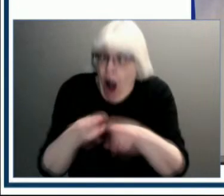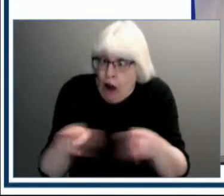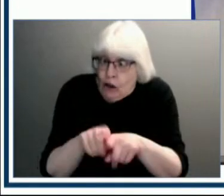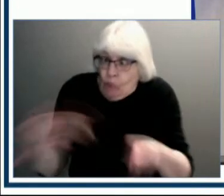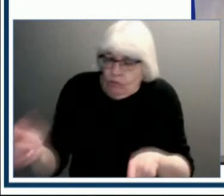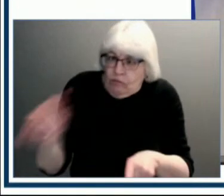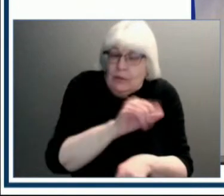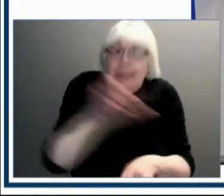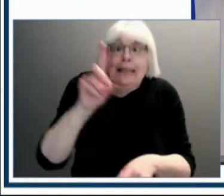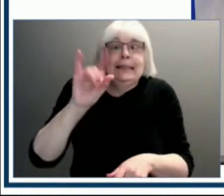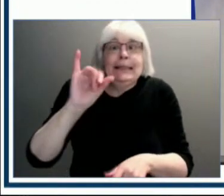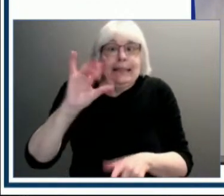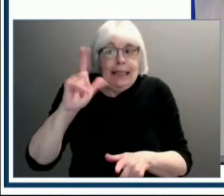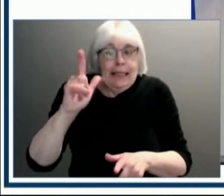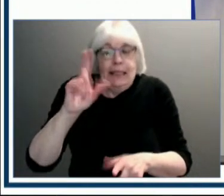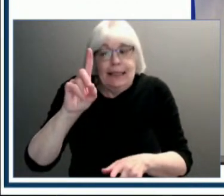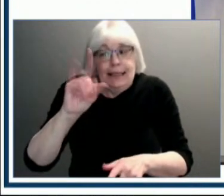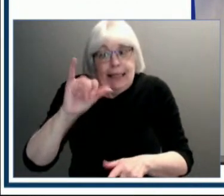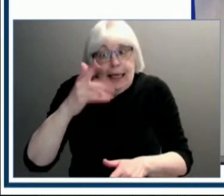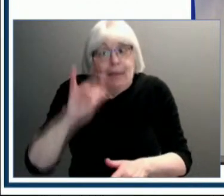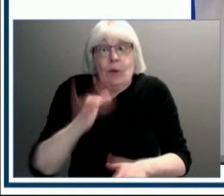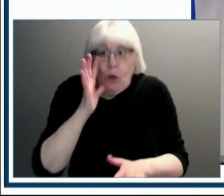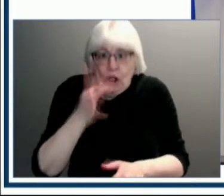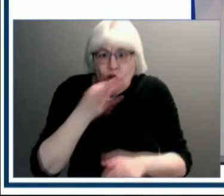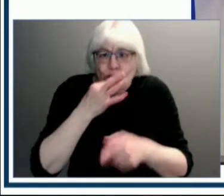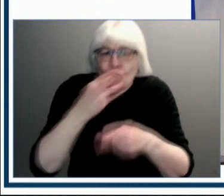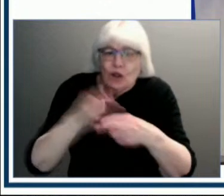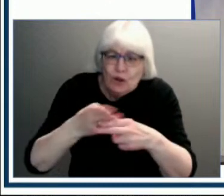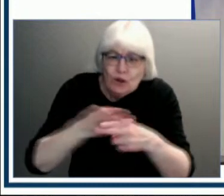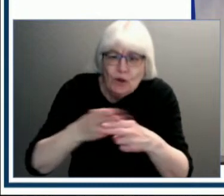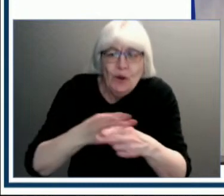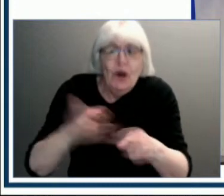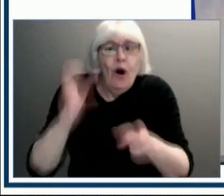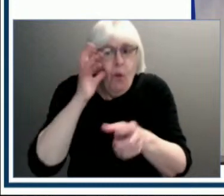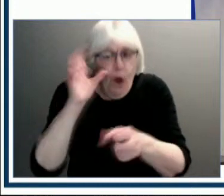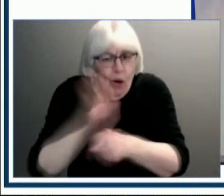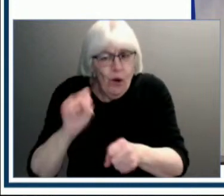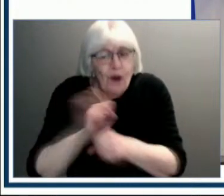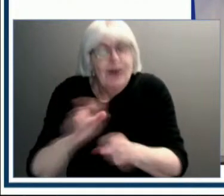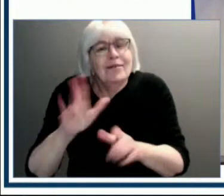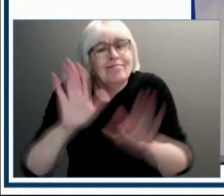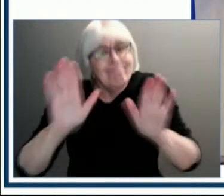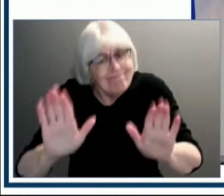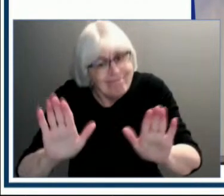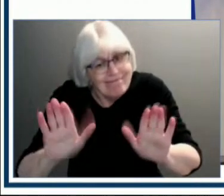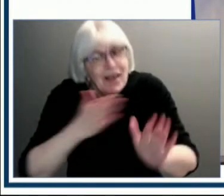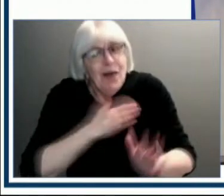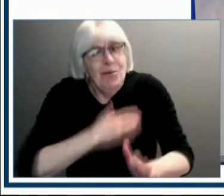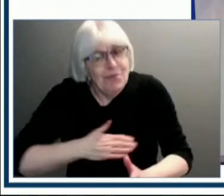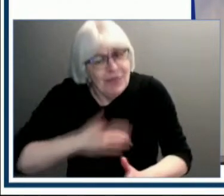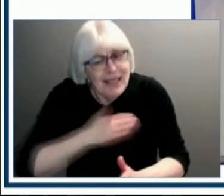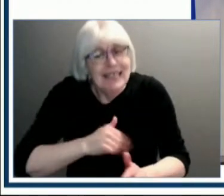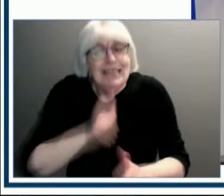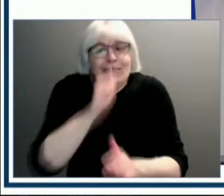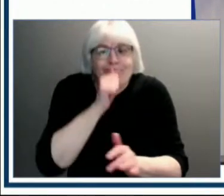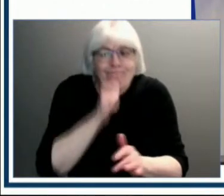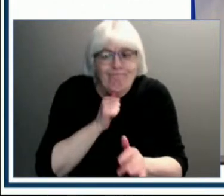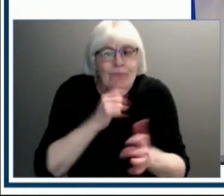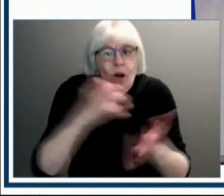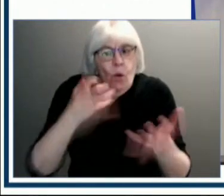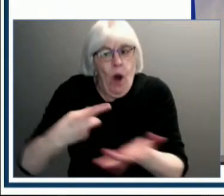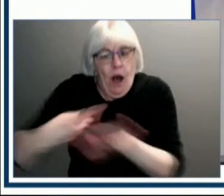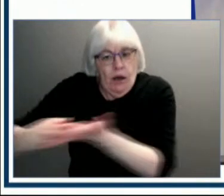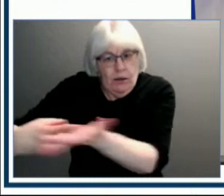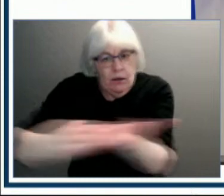the boosters, so please be patient. I do want to speak directly to Cape Bretoners. I know there is a lot of anxiety in Cape Breton